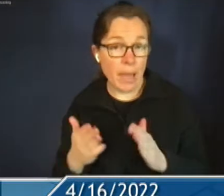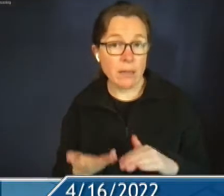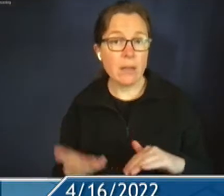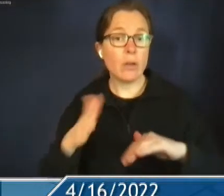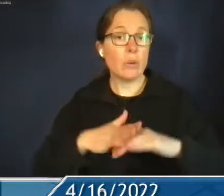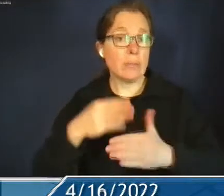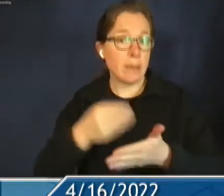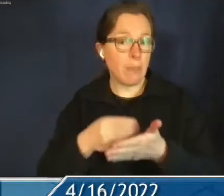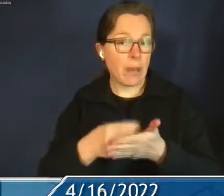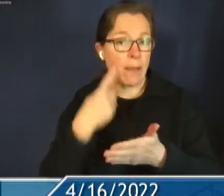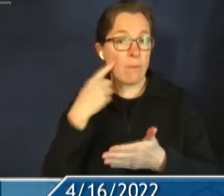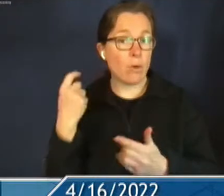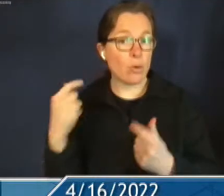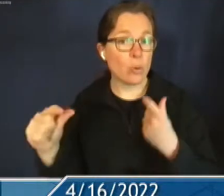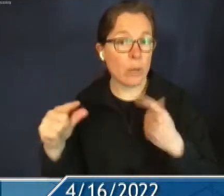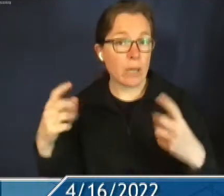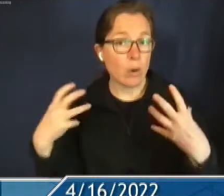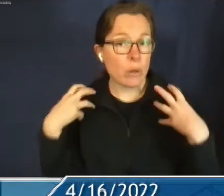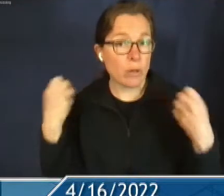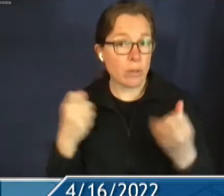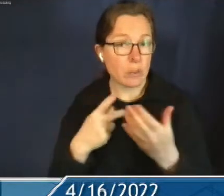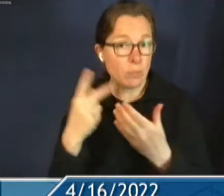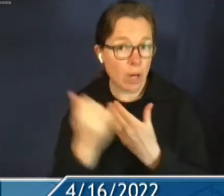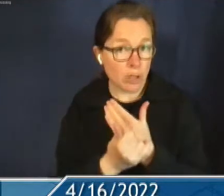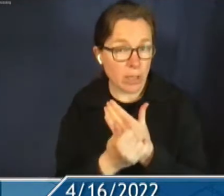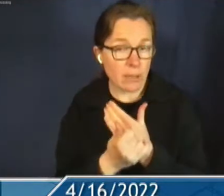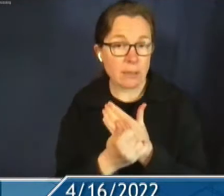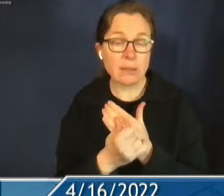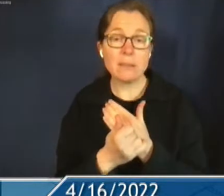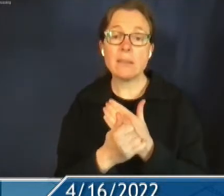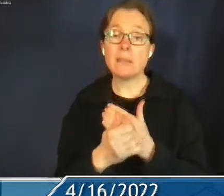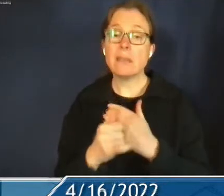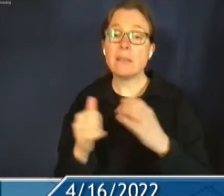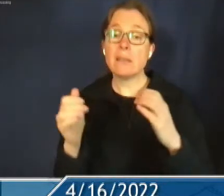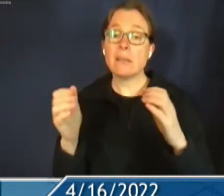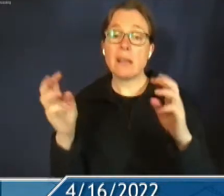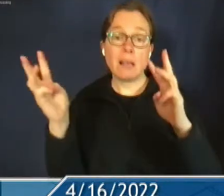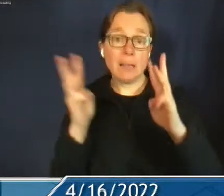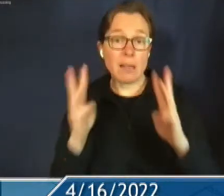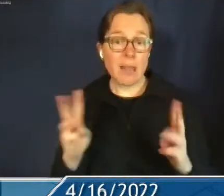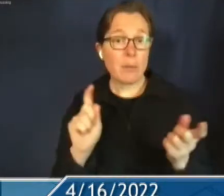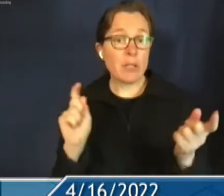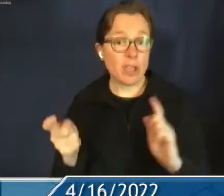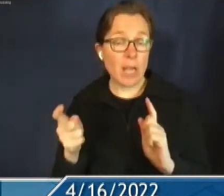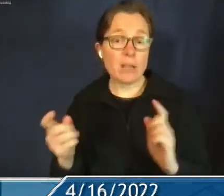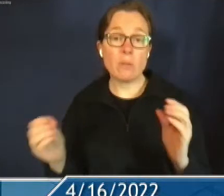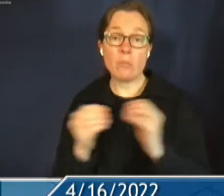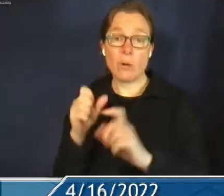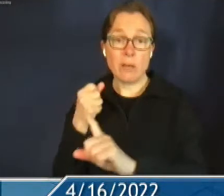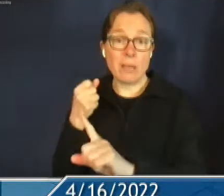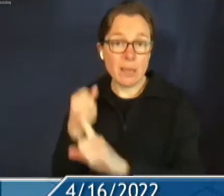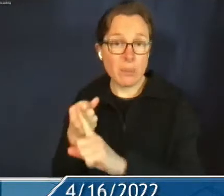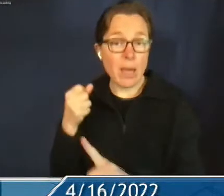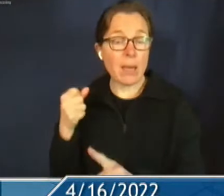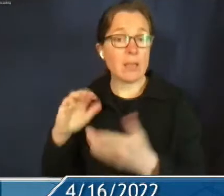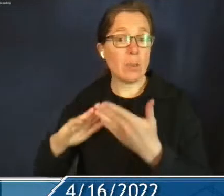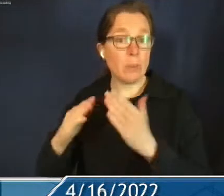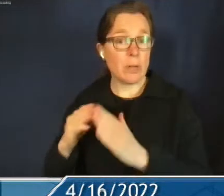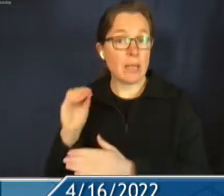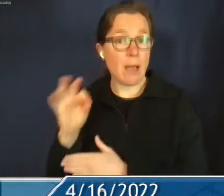projects. We all know that climate change has a greater impact on communities of color, which have been marginalized in so many ways. For example,